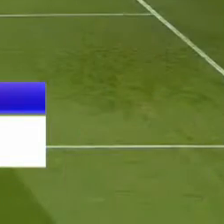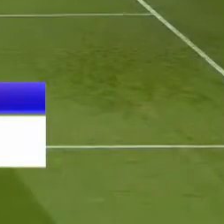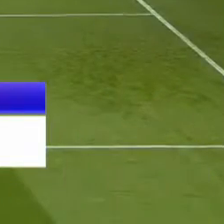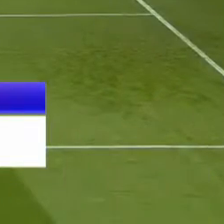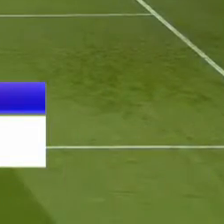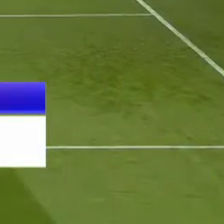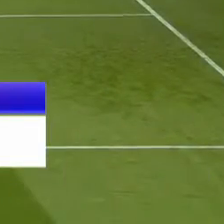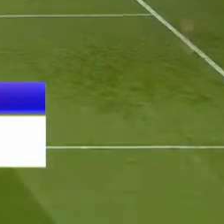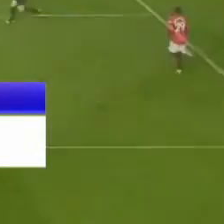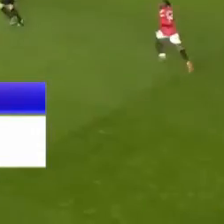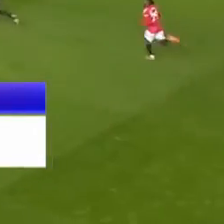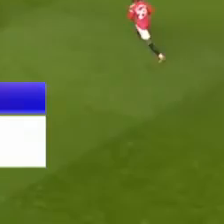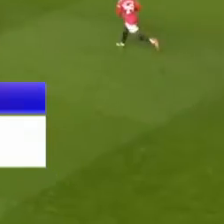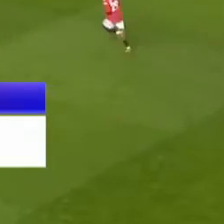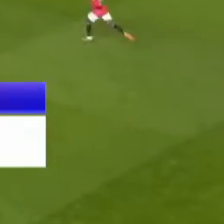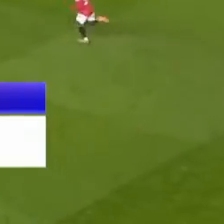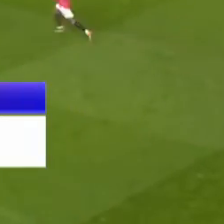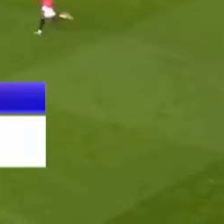Afternoon.